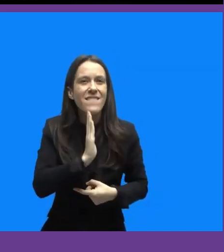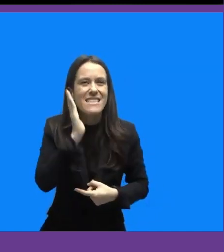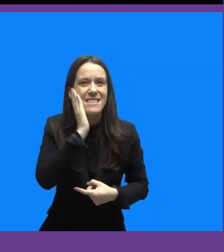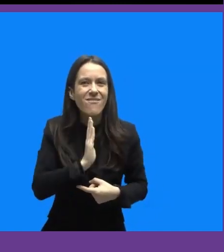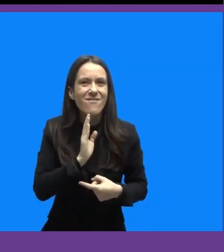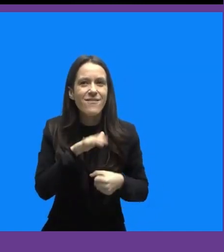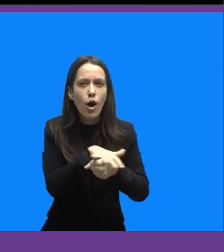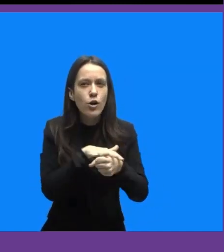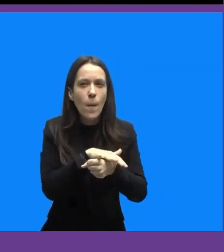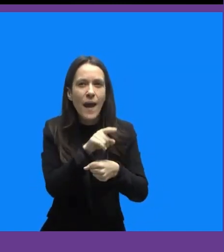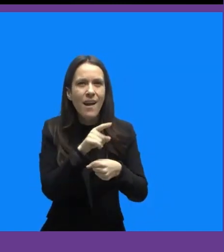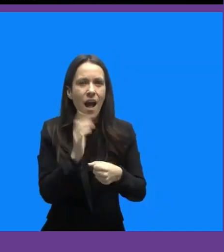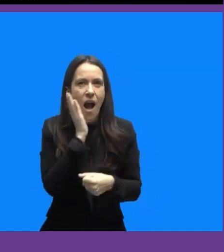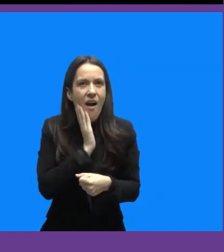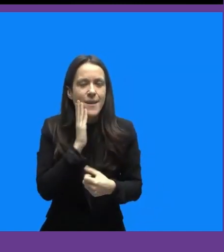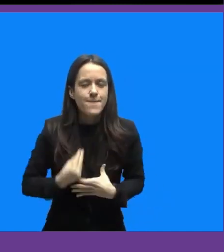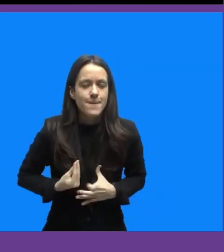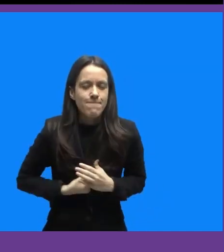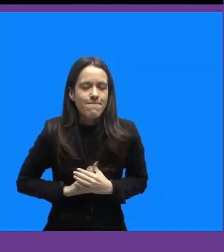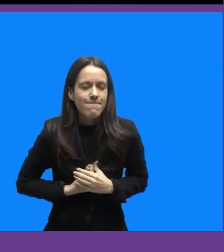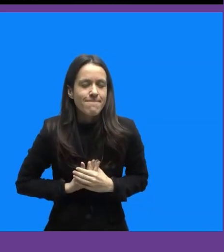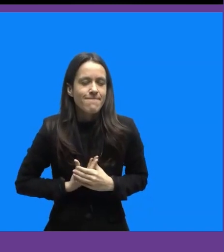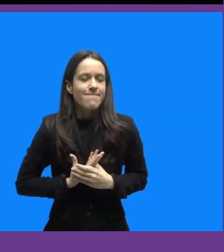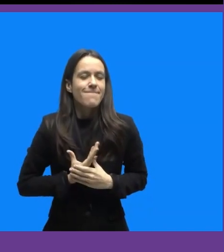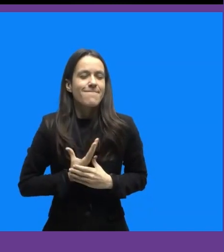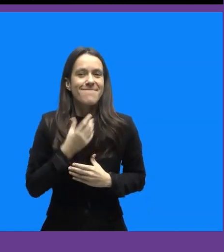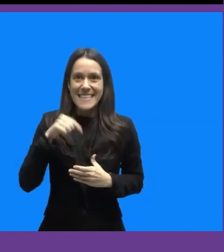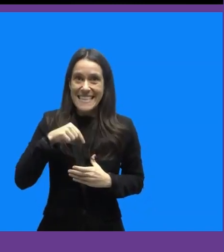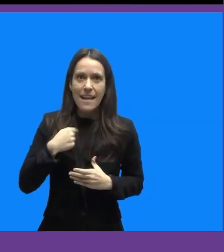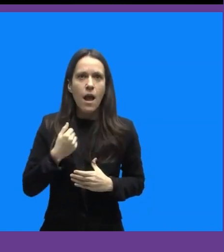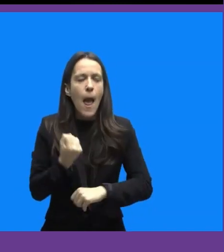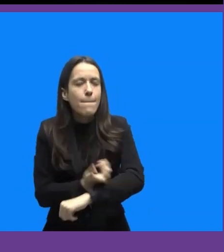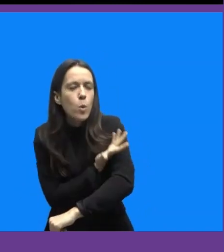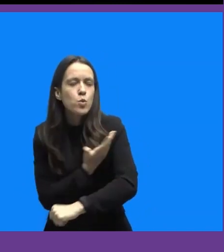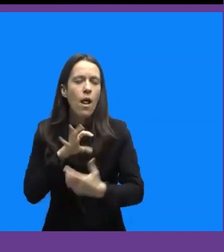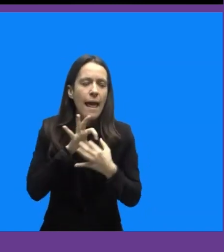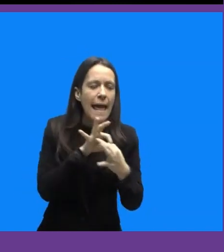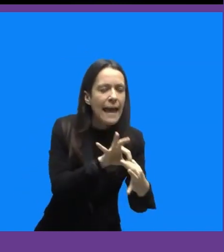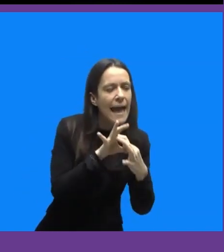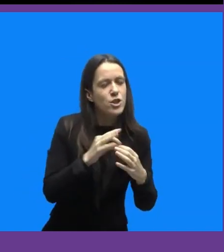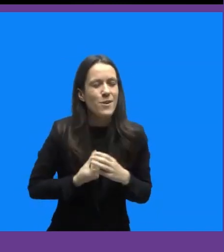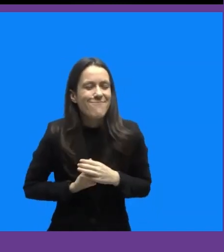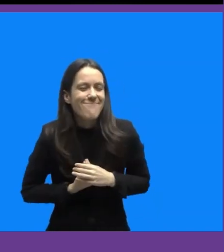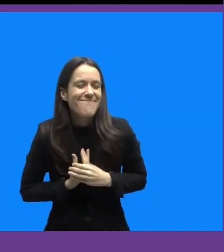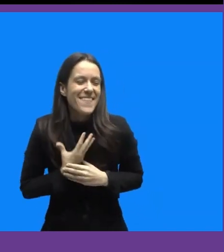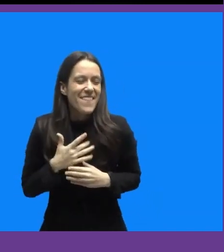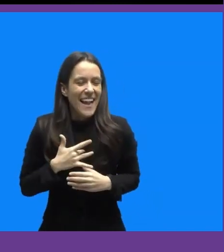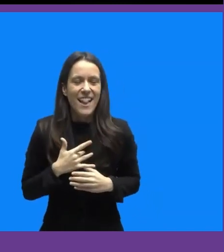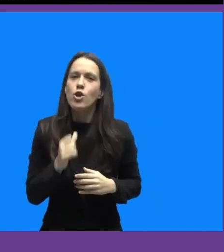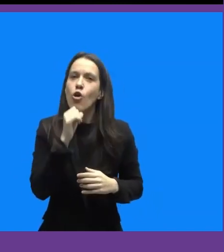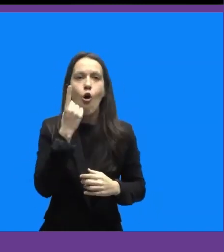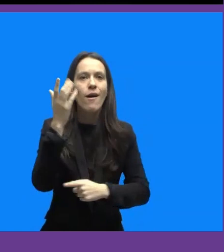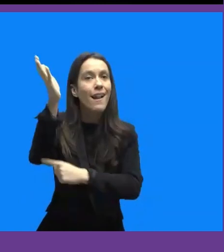particularly as I talk about one of our projects, is that whole emotional engagement, not only the lecturers